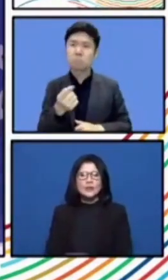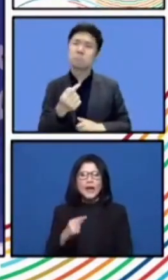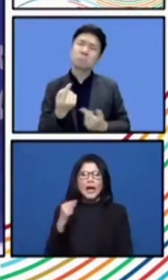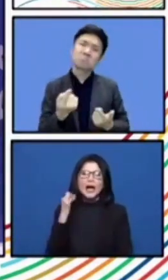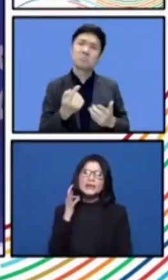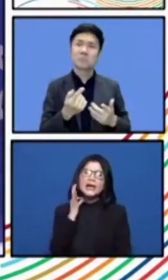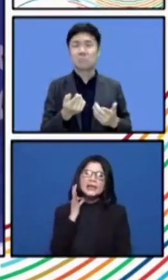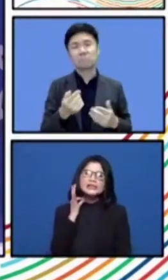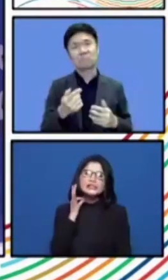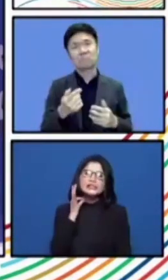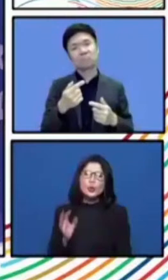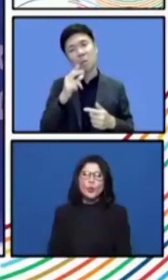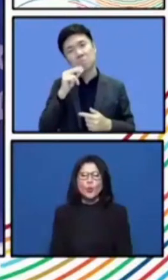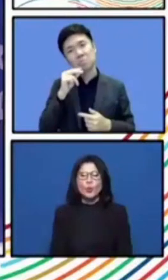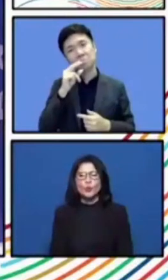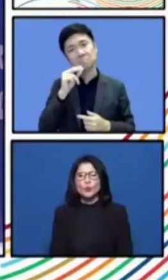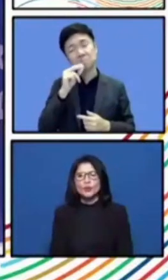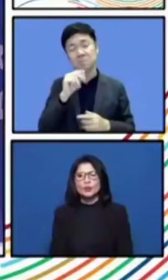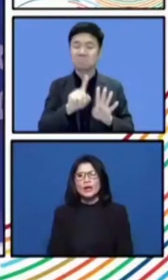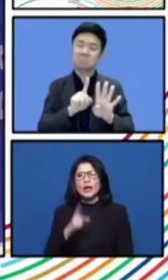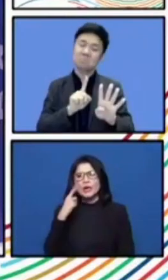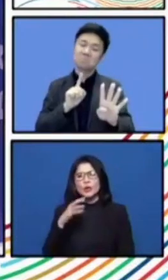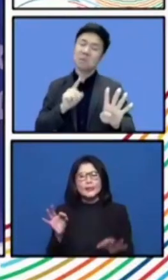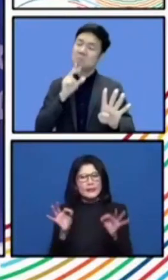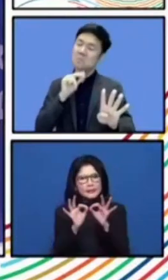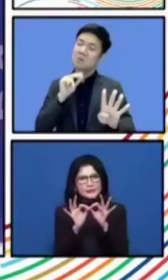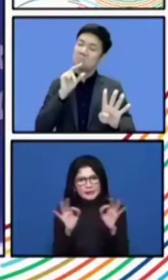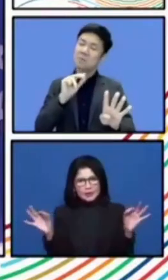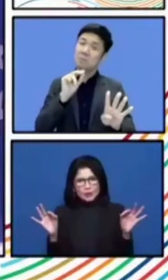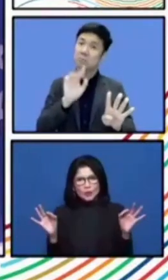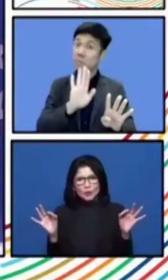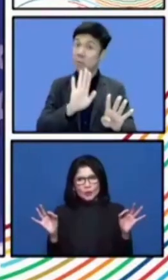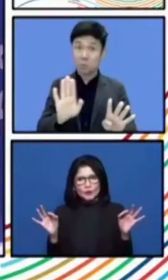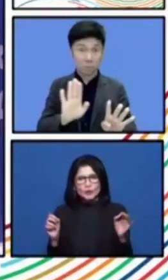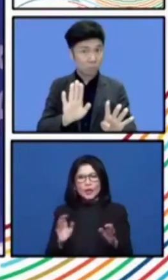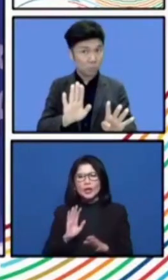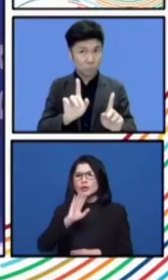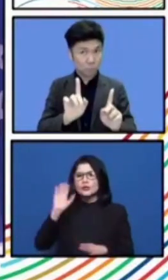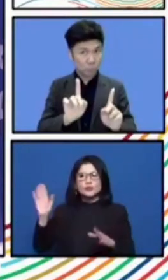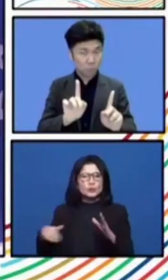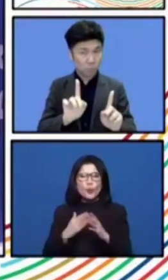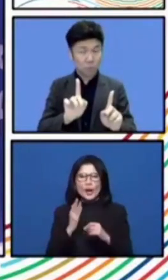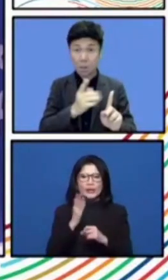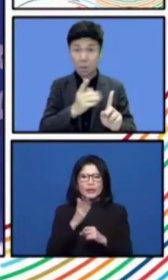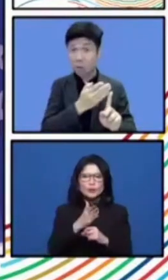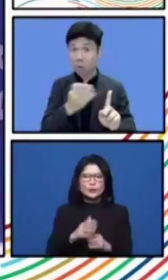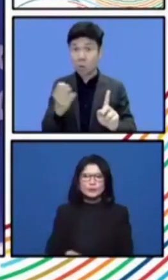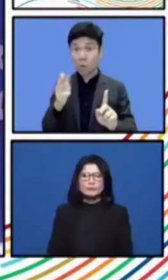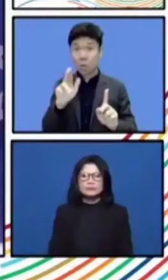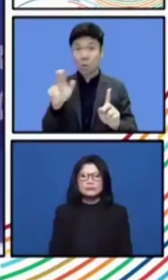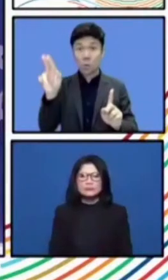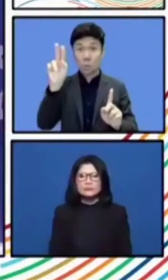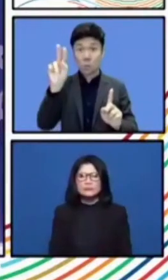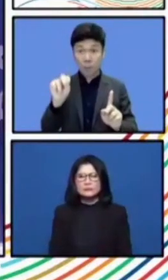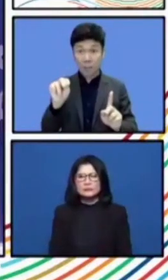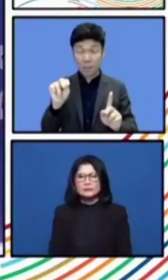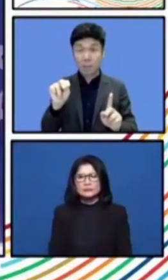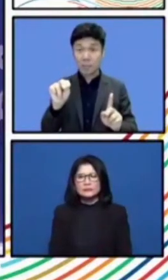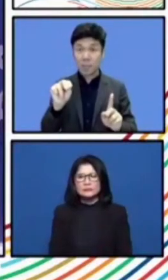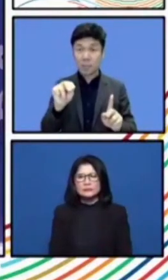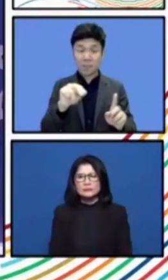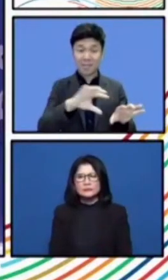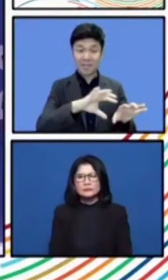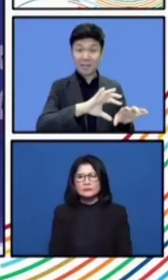well this is no longer the case um each of the U.N country teams in the world has now